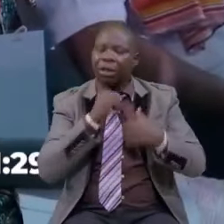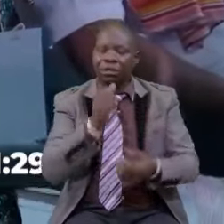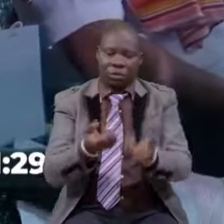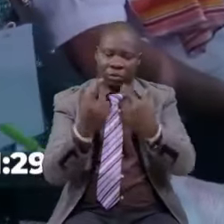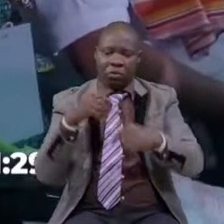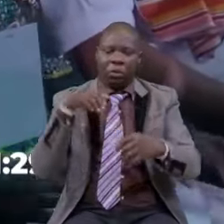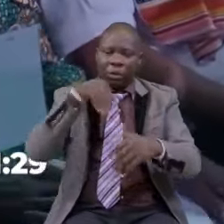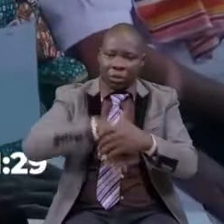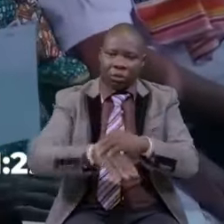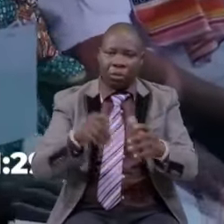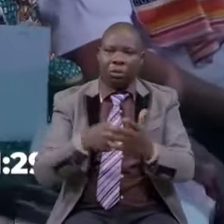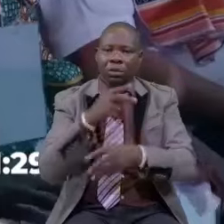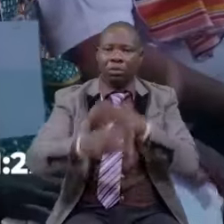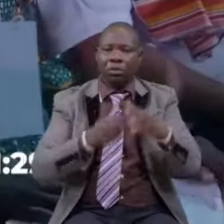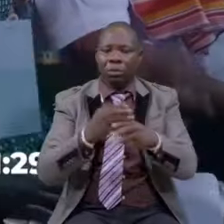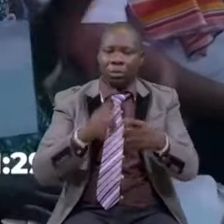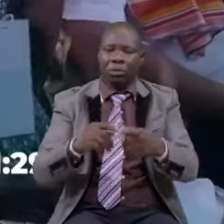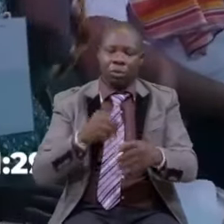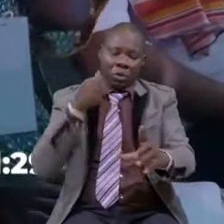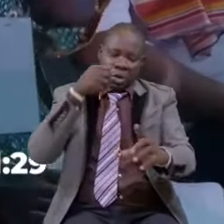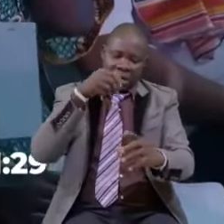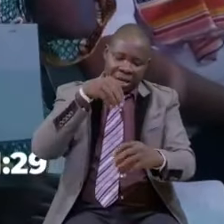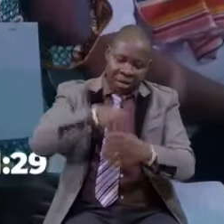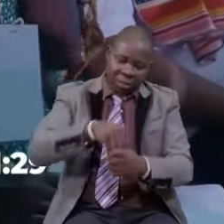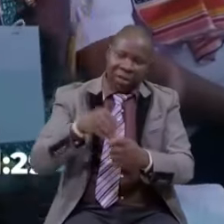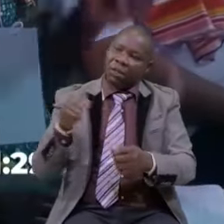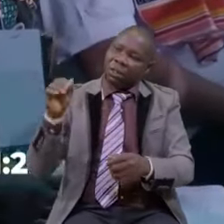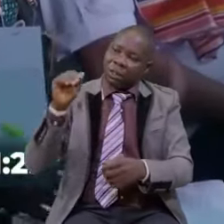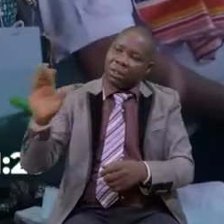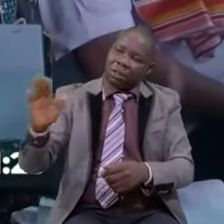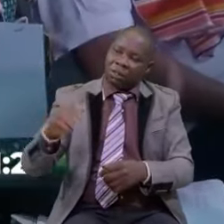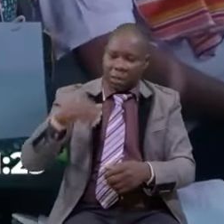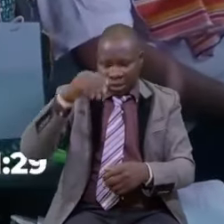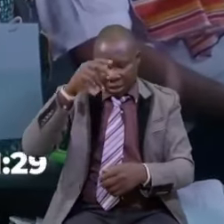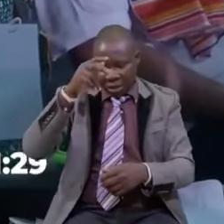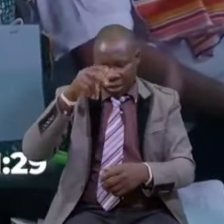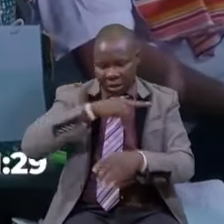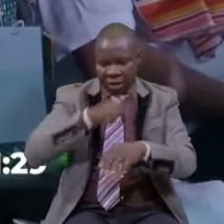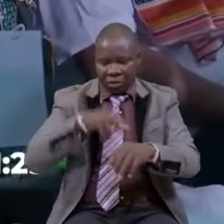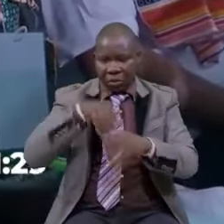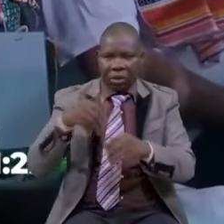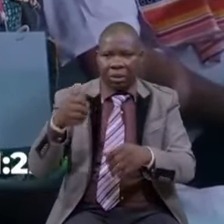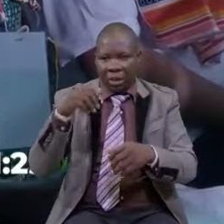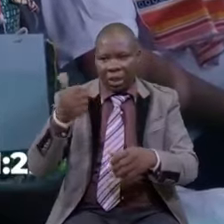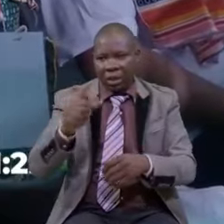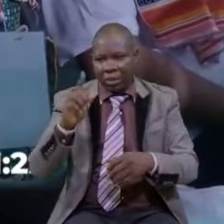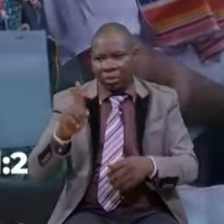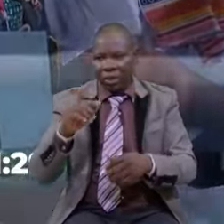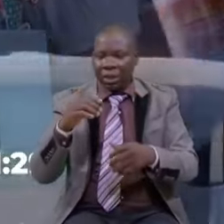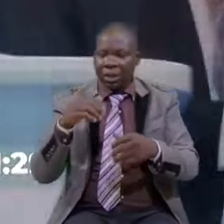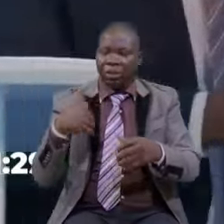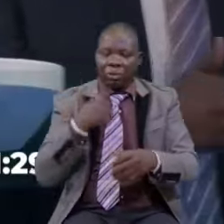unto anyone, would have been living righteously. But Satan came, and now we have Satan